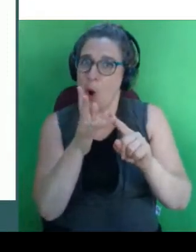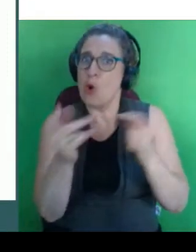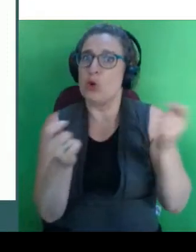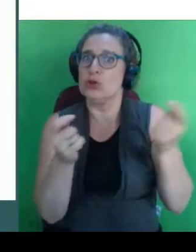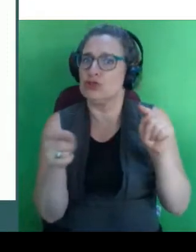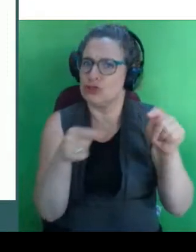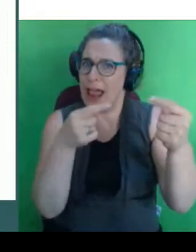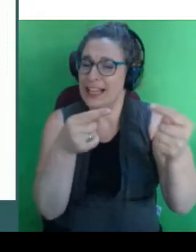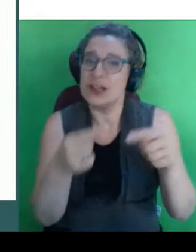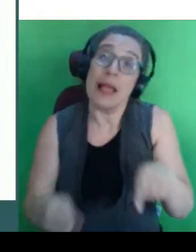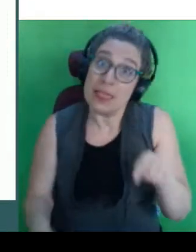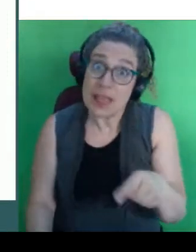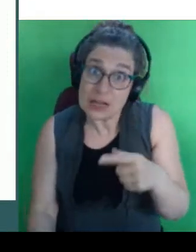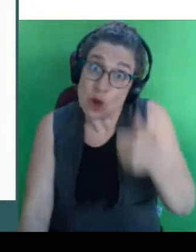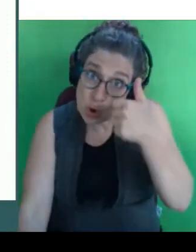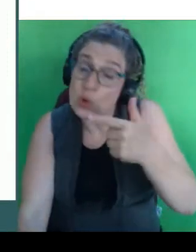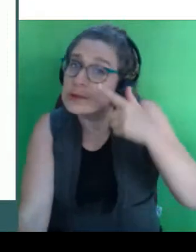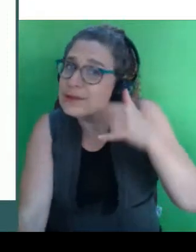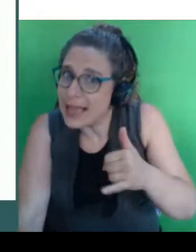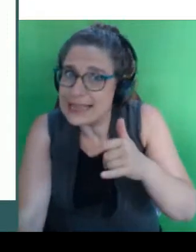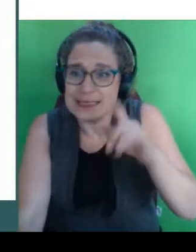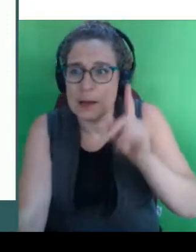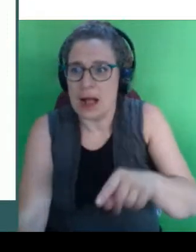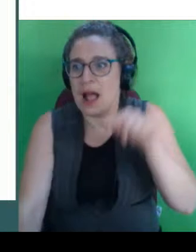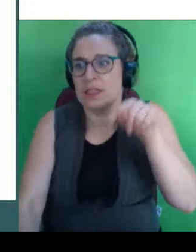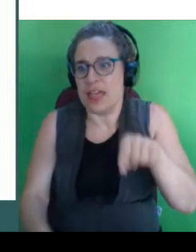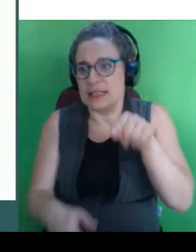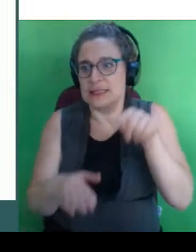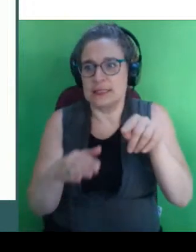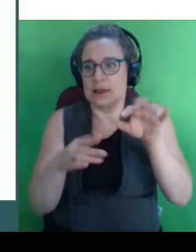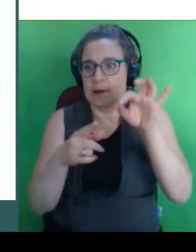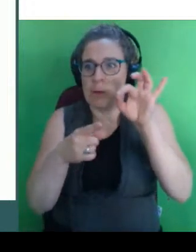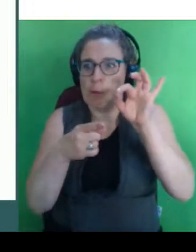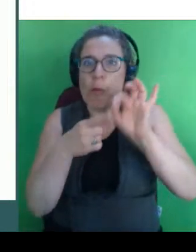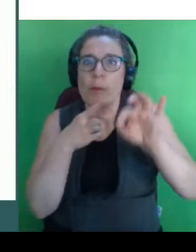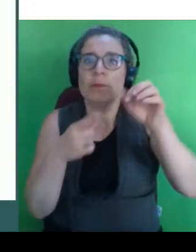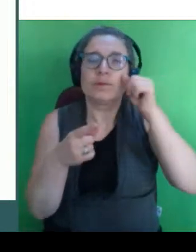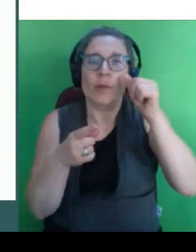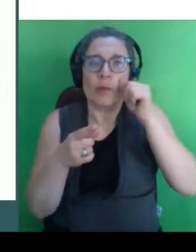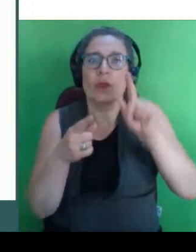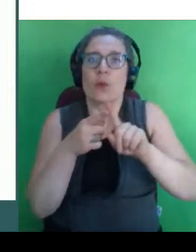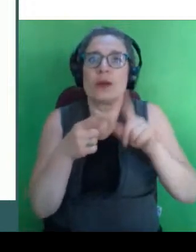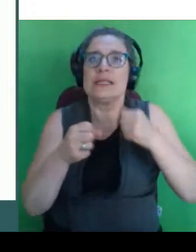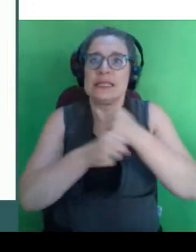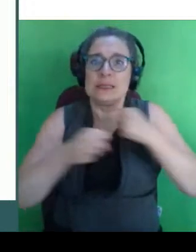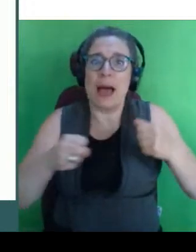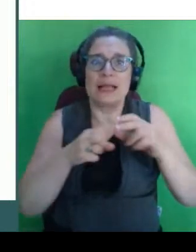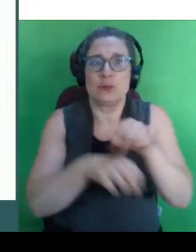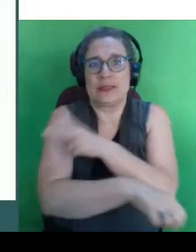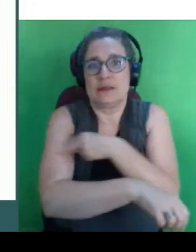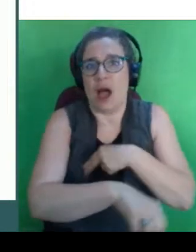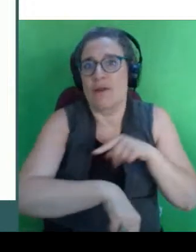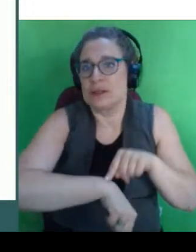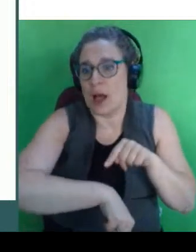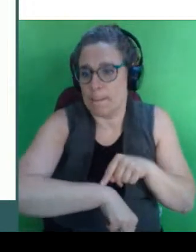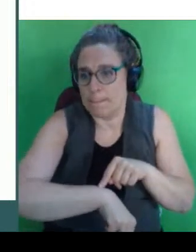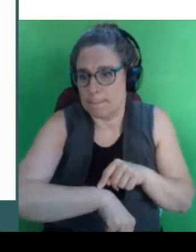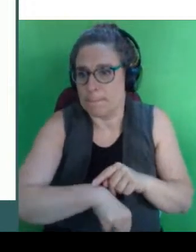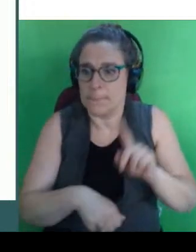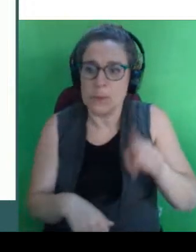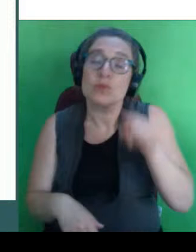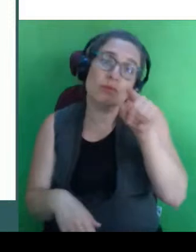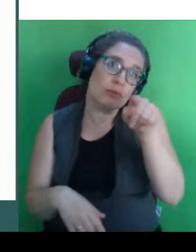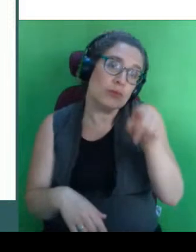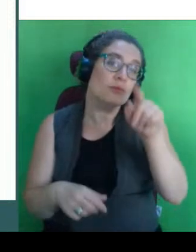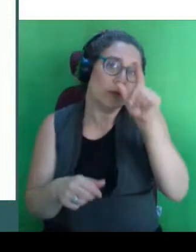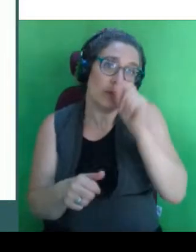of clinic space and staff time. And it is helpful, but